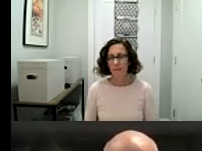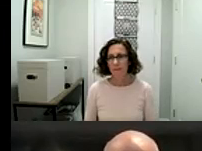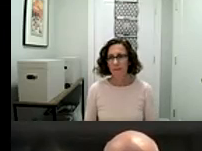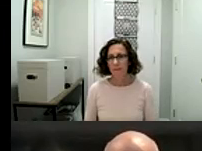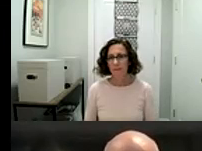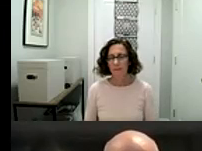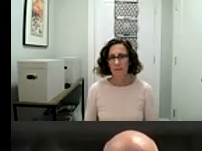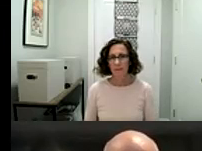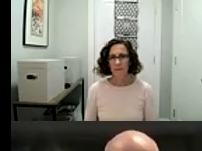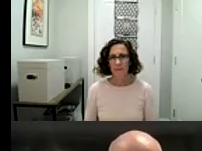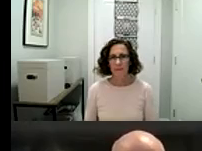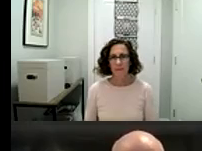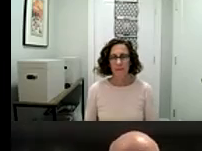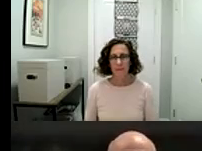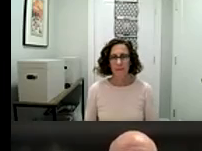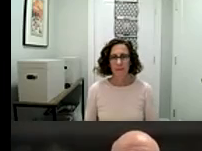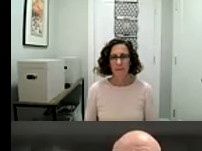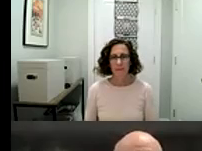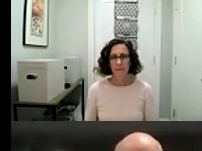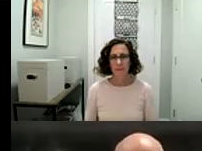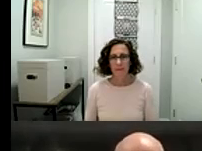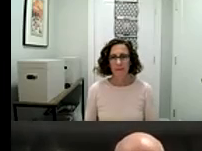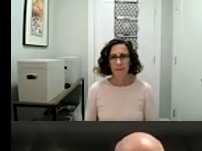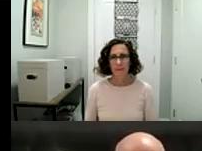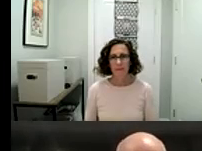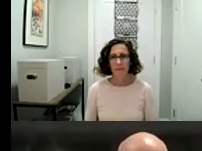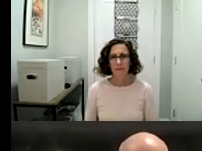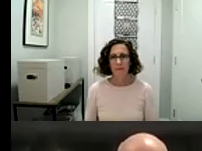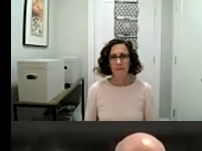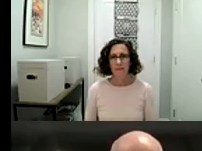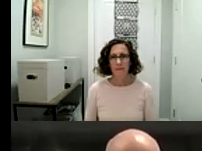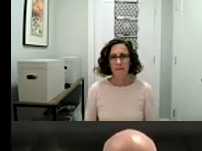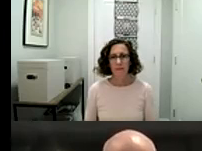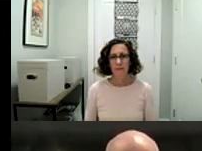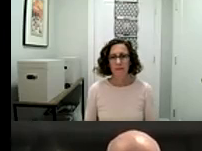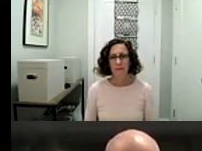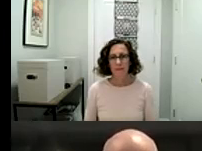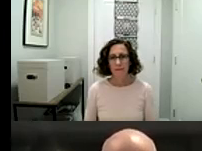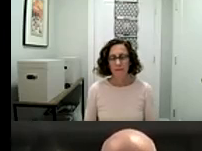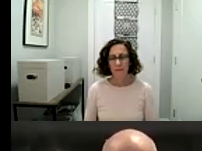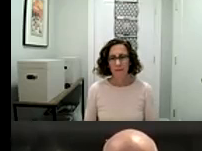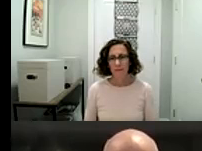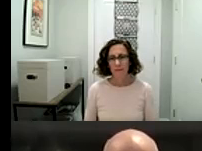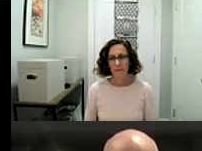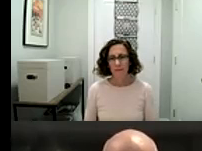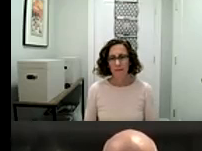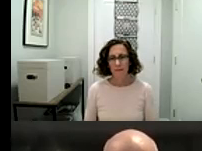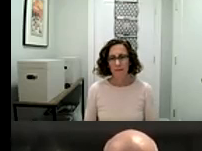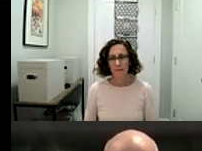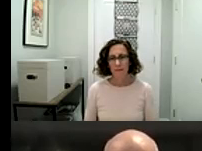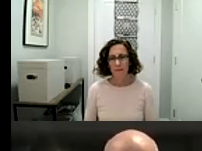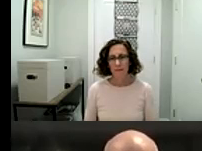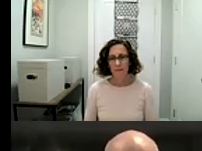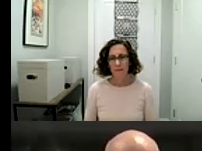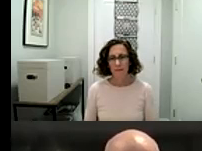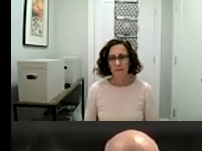and weather, the resulting work is in constant flux. The artwork becomes part of the community's fabric and is